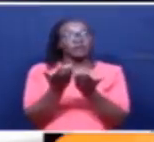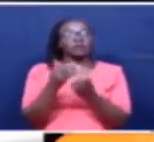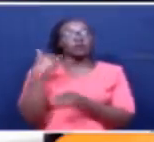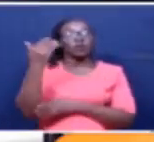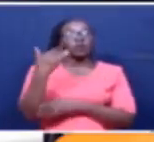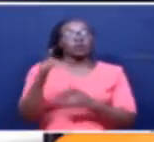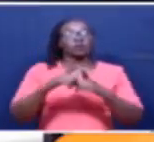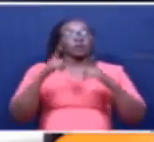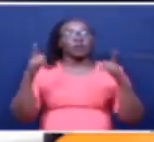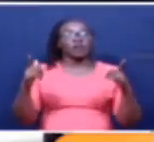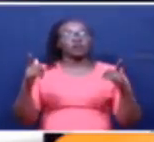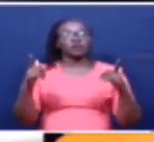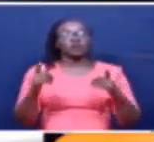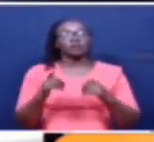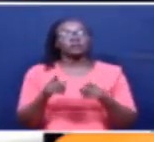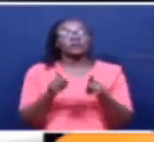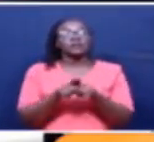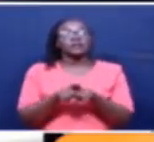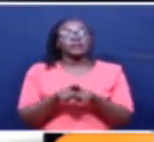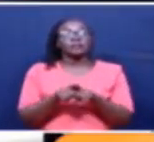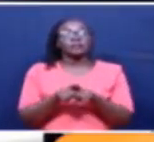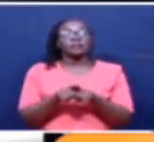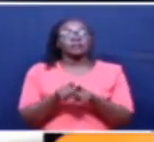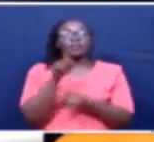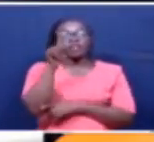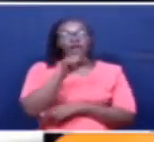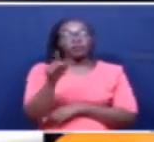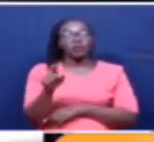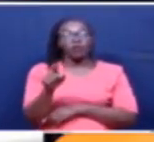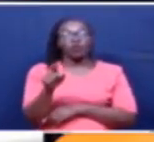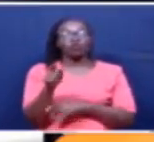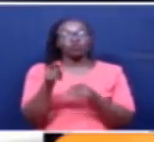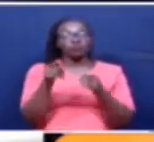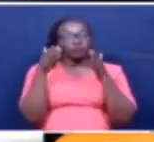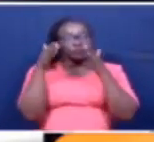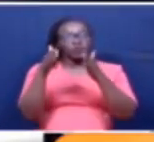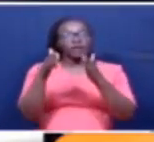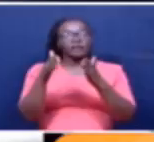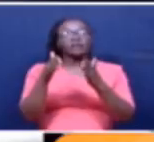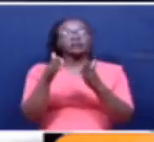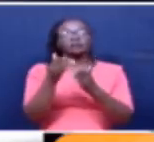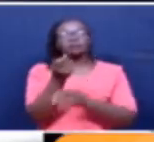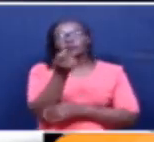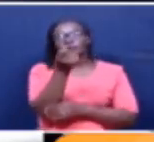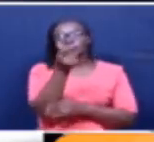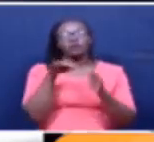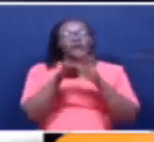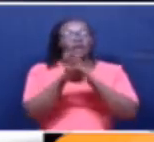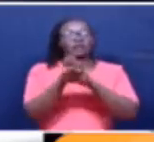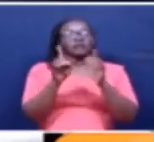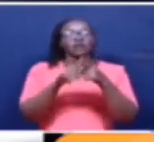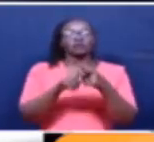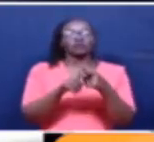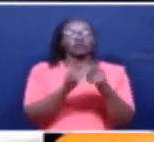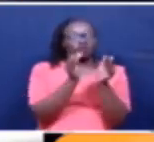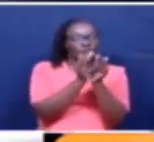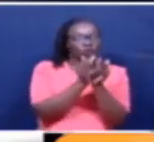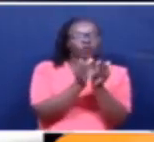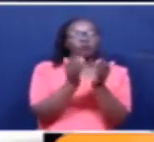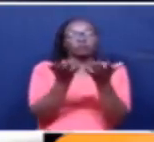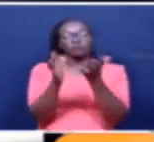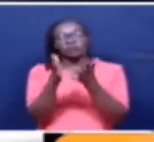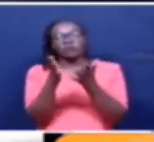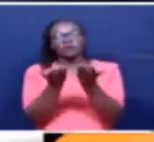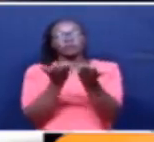large and therefore pointing towards limited access to micro, small and enterprise